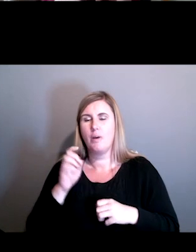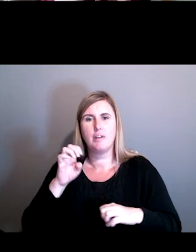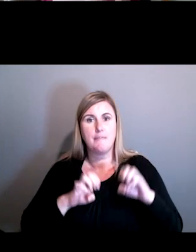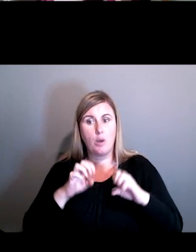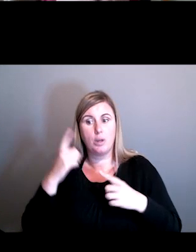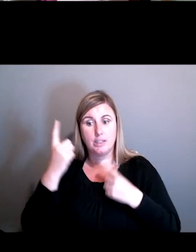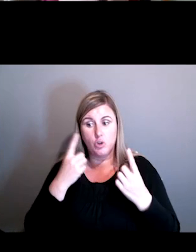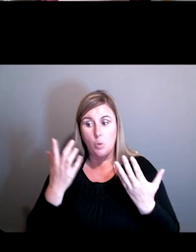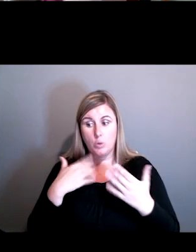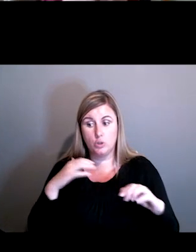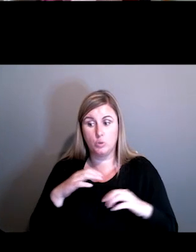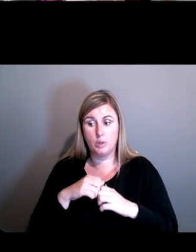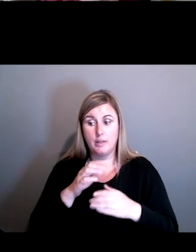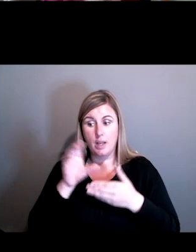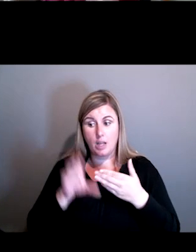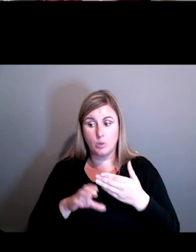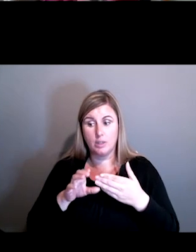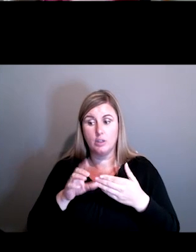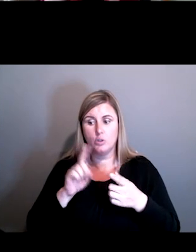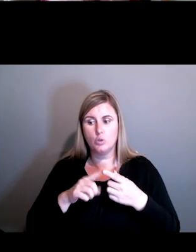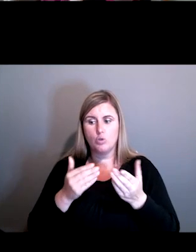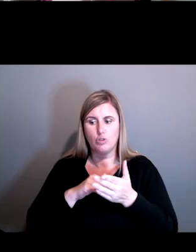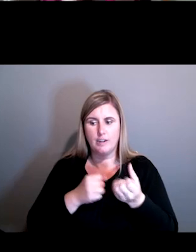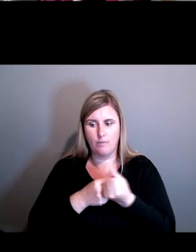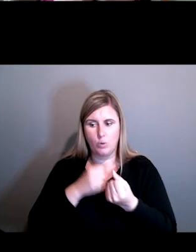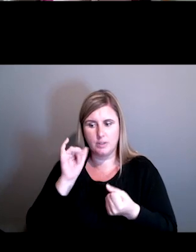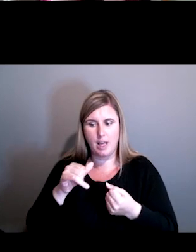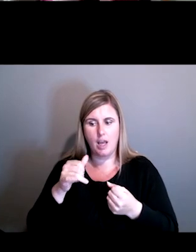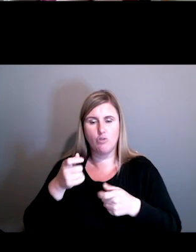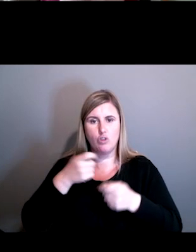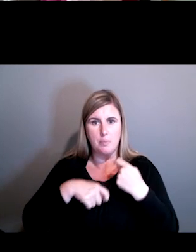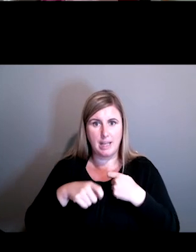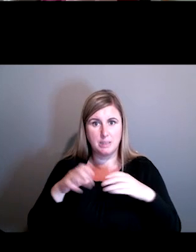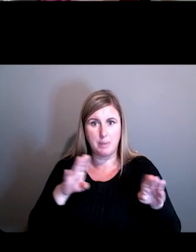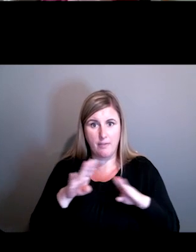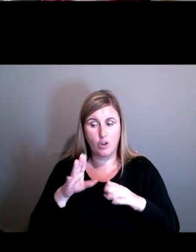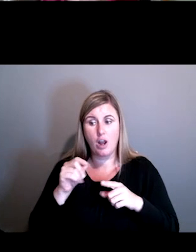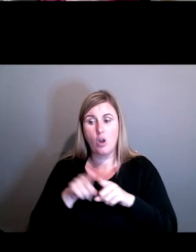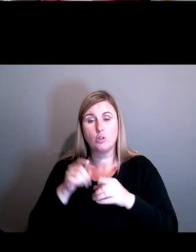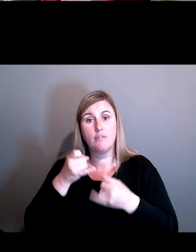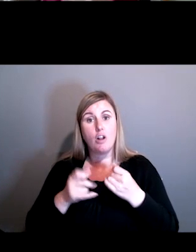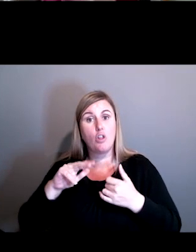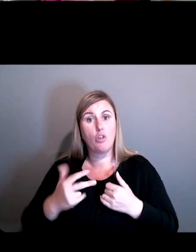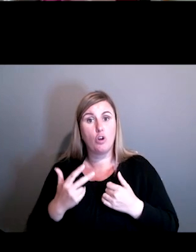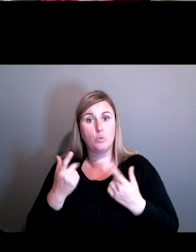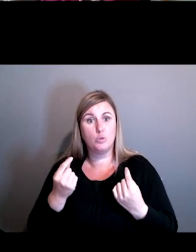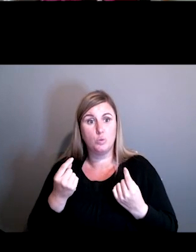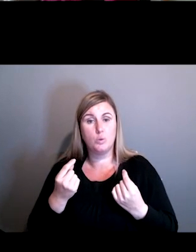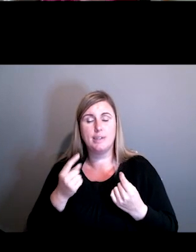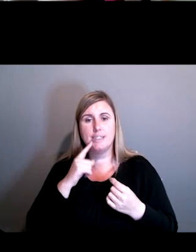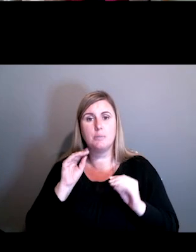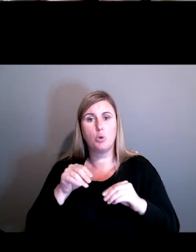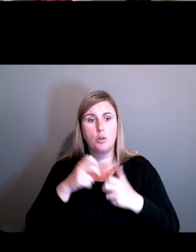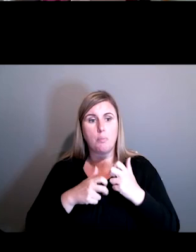consequence condition to reinforce that replacement behavior. And finally, the third thing you're going to want to do is put the problem behavior on